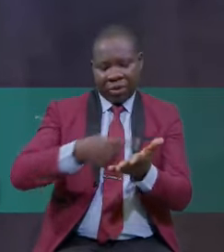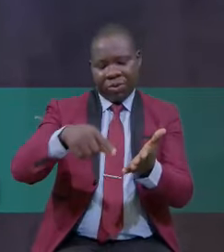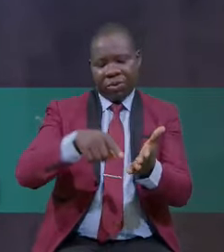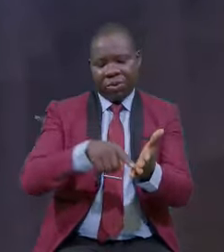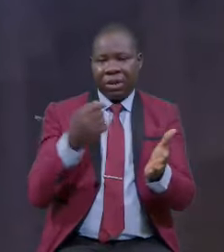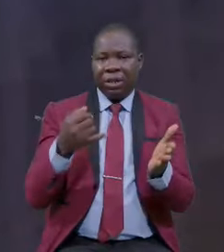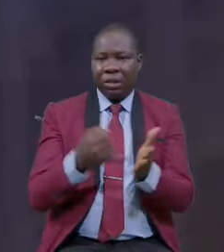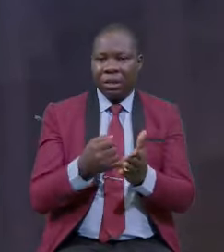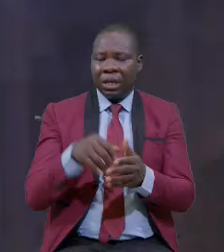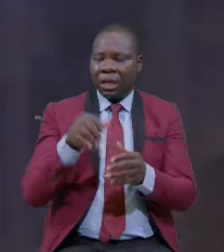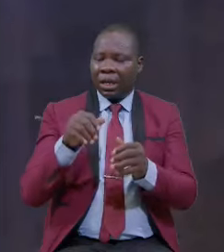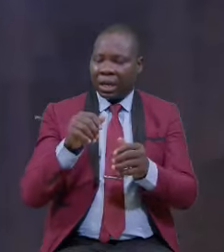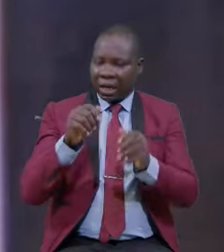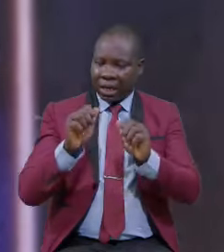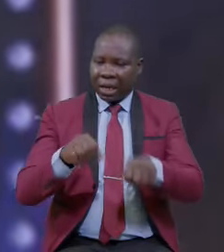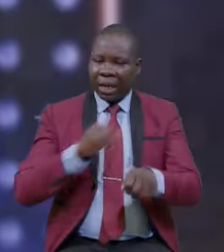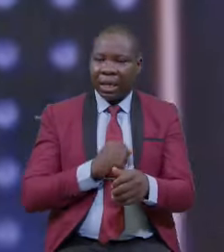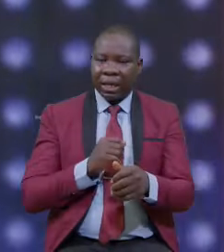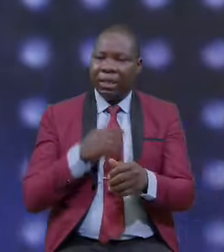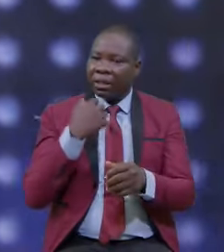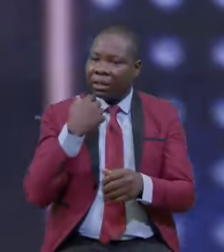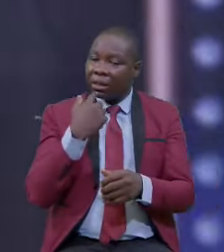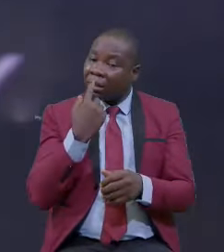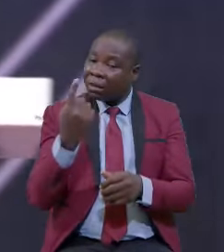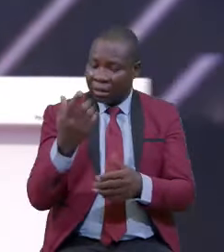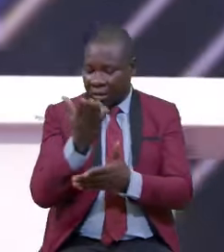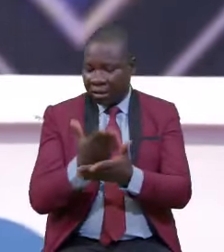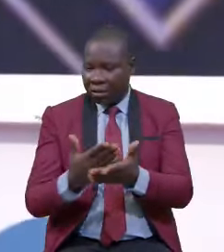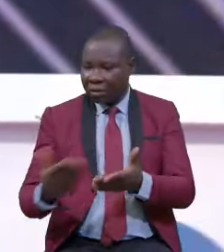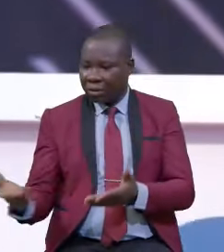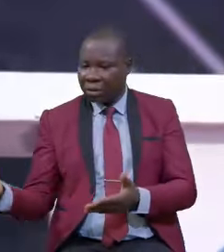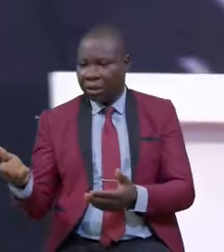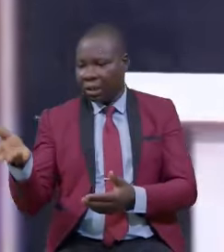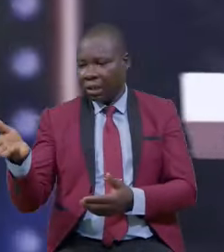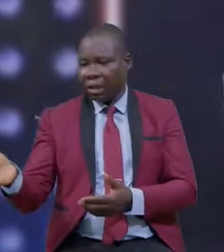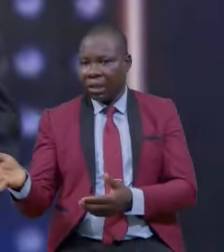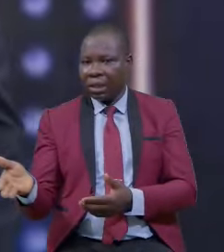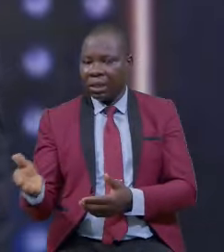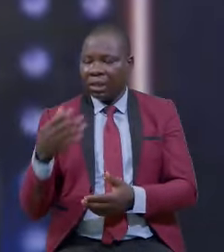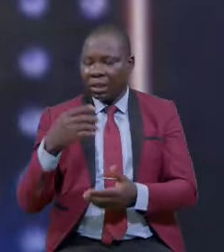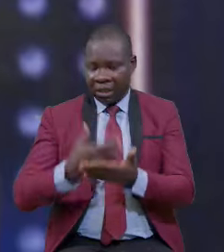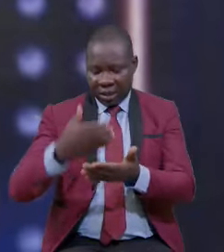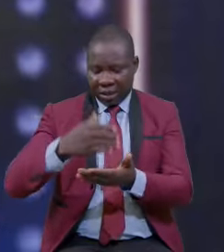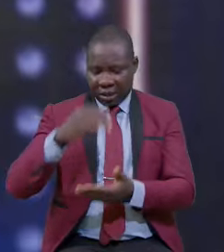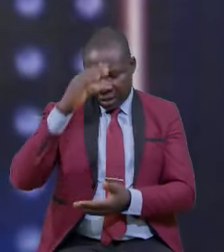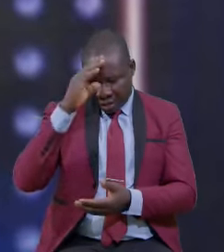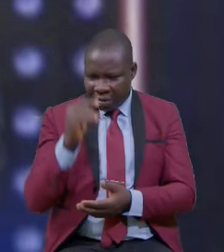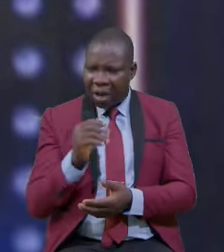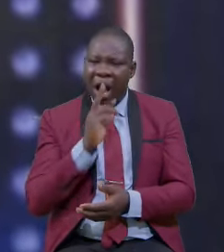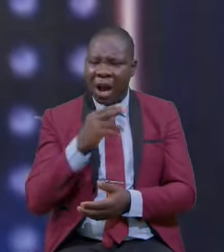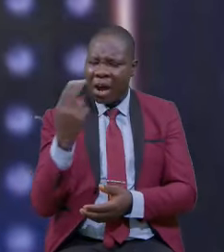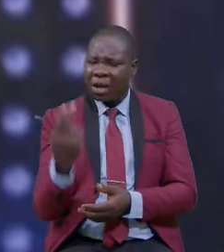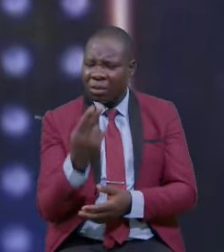Can I underline something there? You see, rich man, he was used to, you know, arguing, go this way.